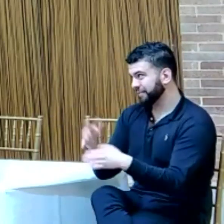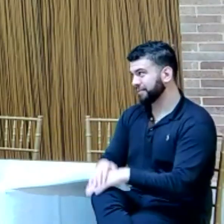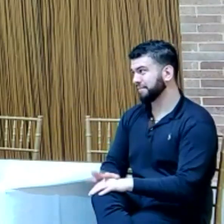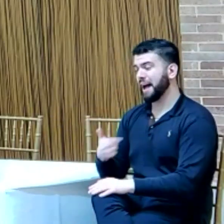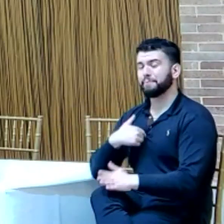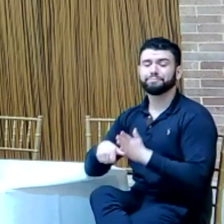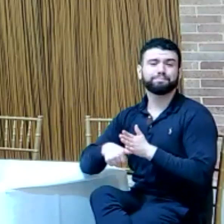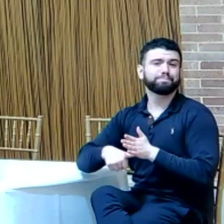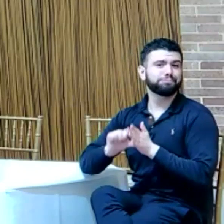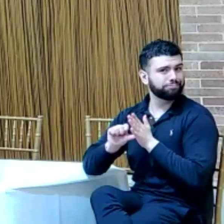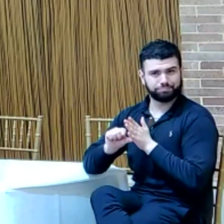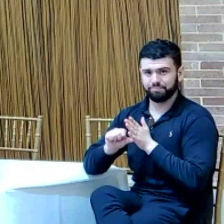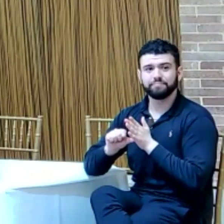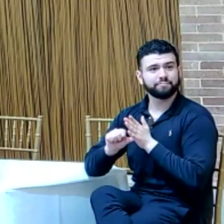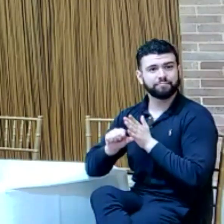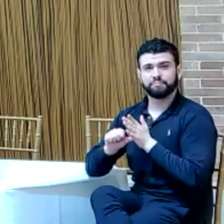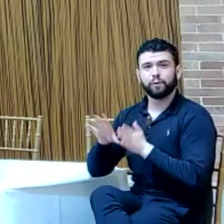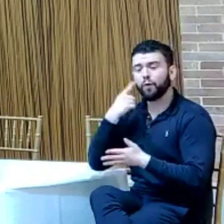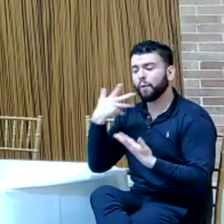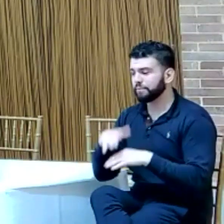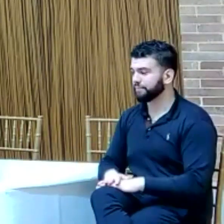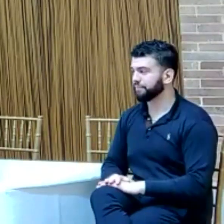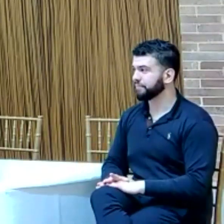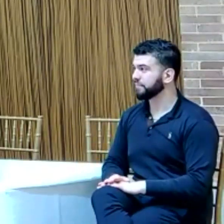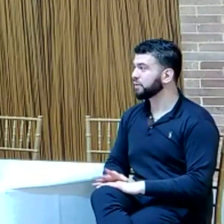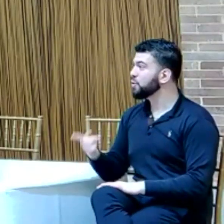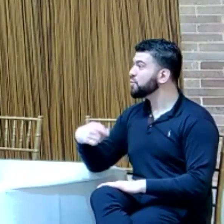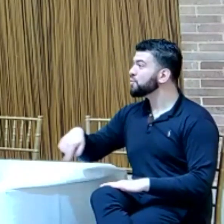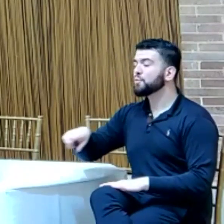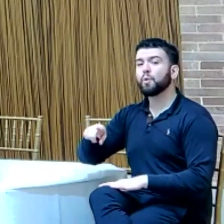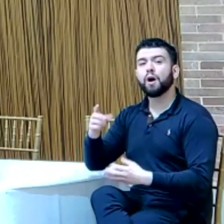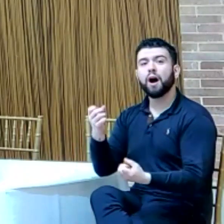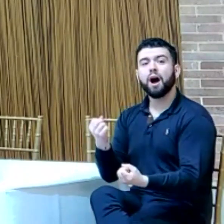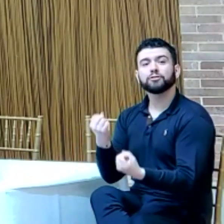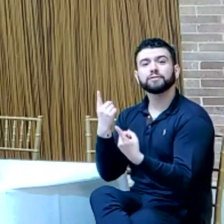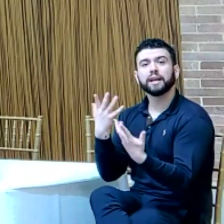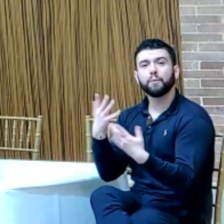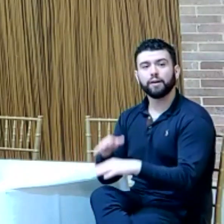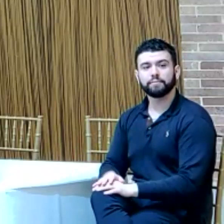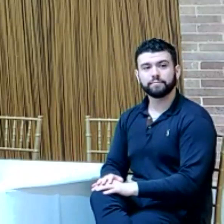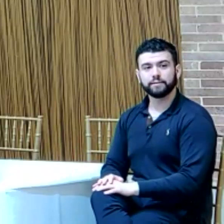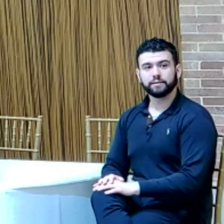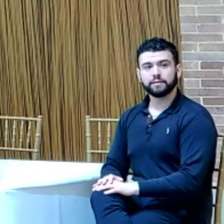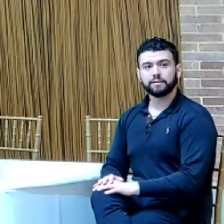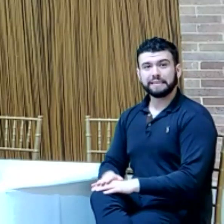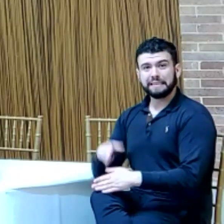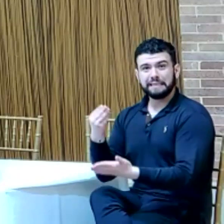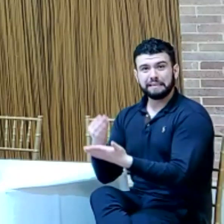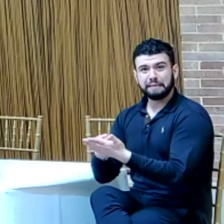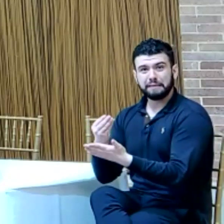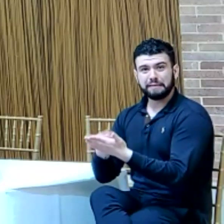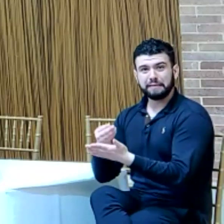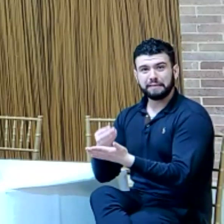impressed with how you all understand the impact of source of income